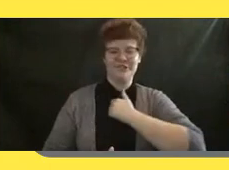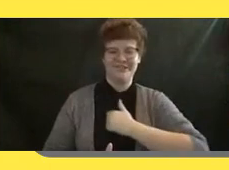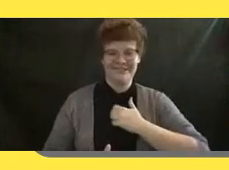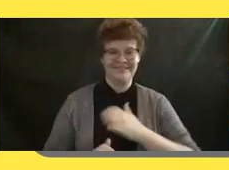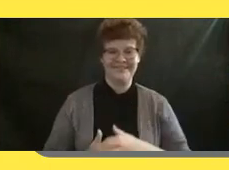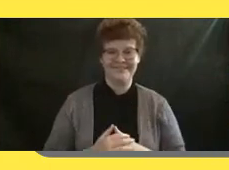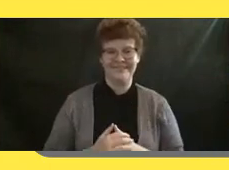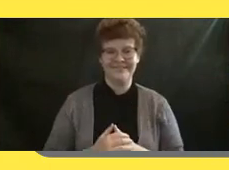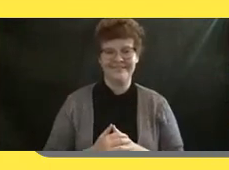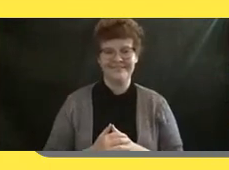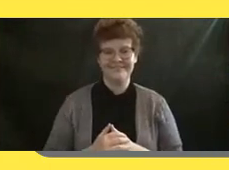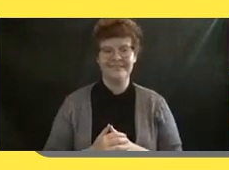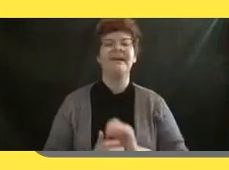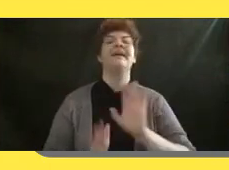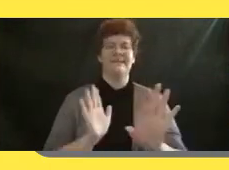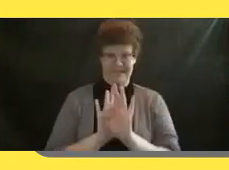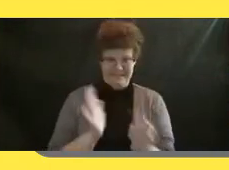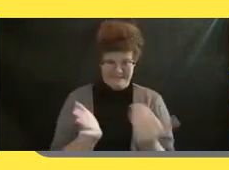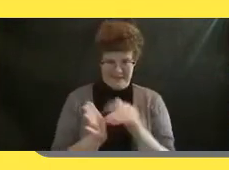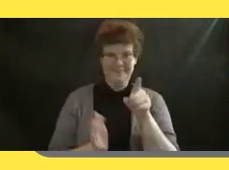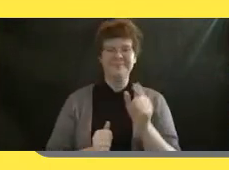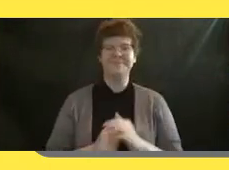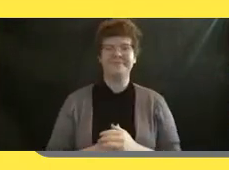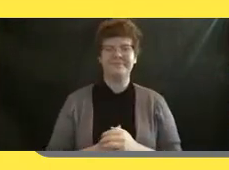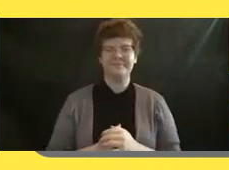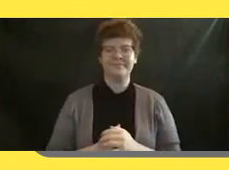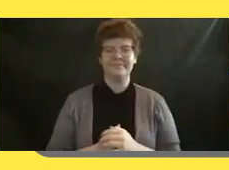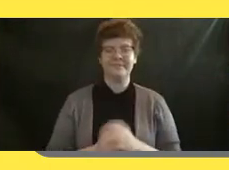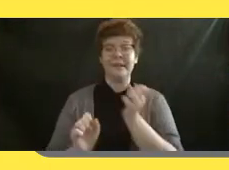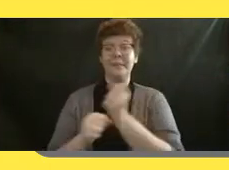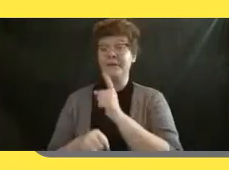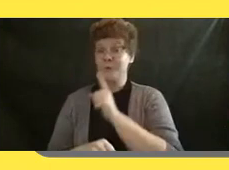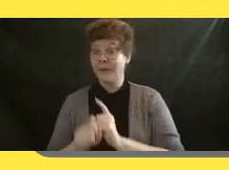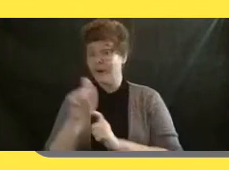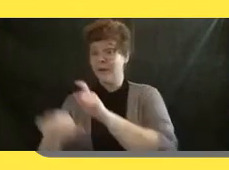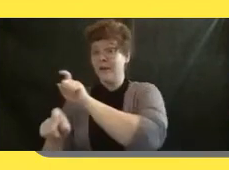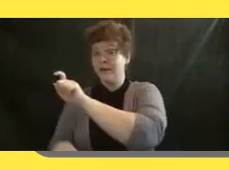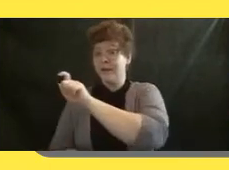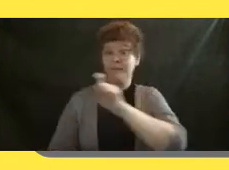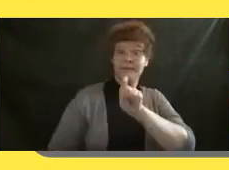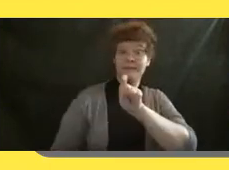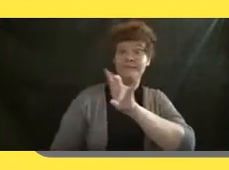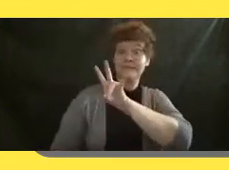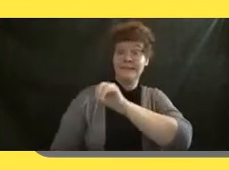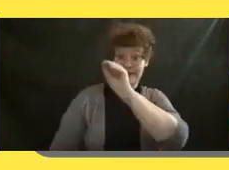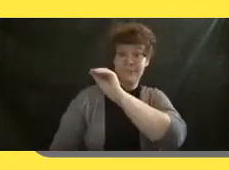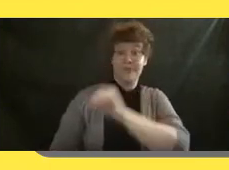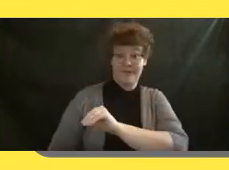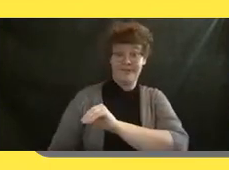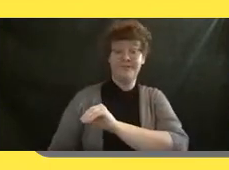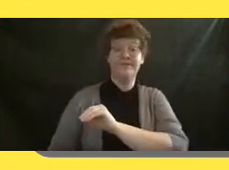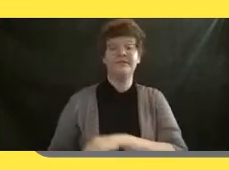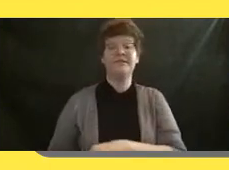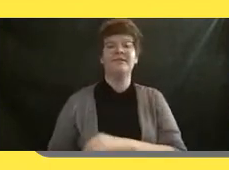Let me go ahead and select this again. Just make sure that this is 70%. So I'm going to go ahead and I'm going to add this to